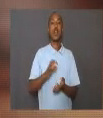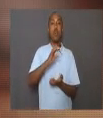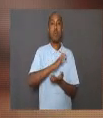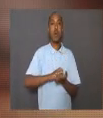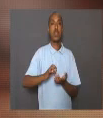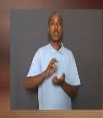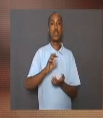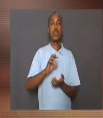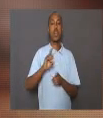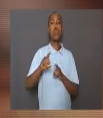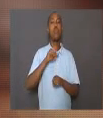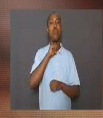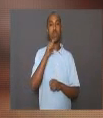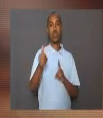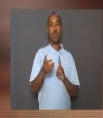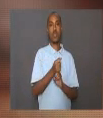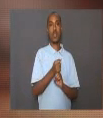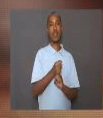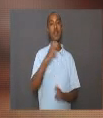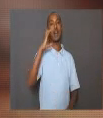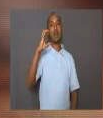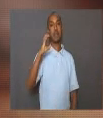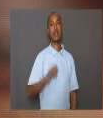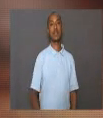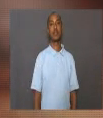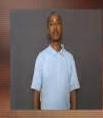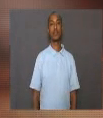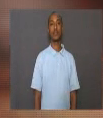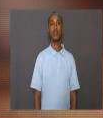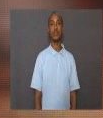Inorganic compounds do not contain carbon.